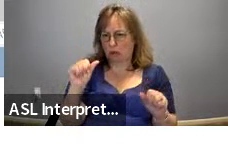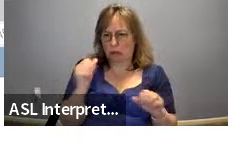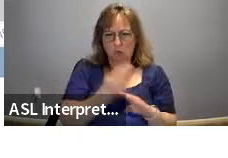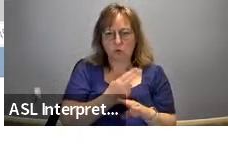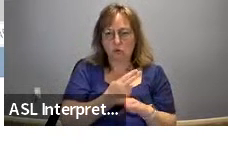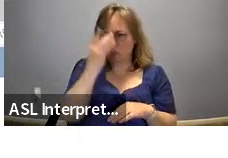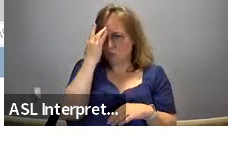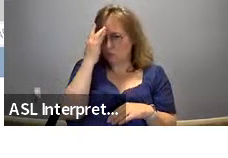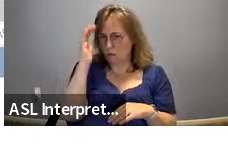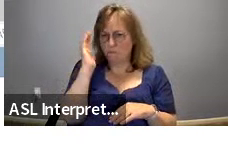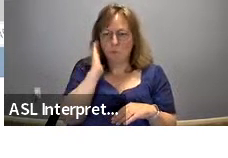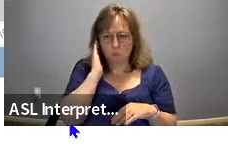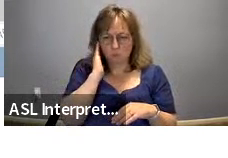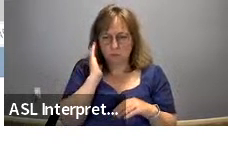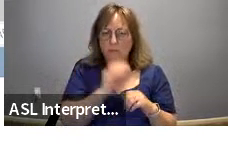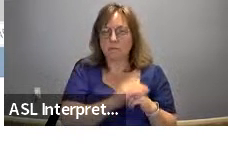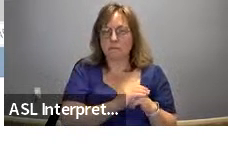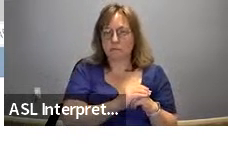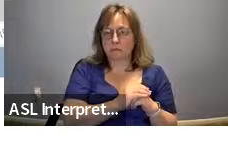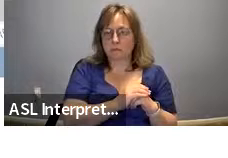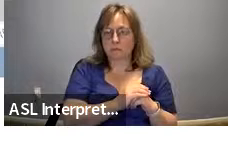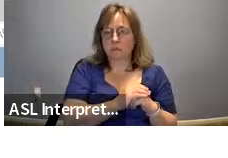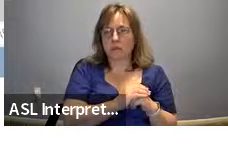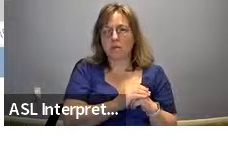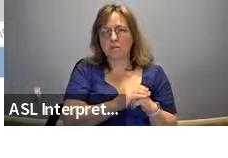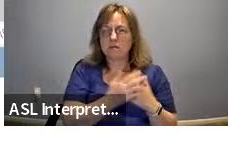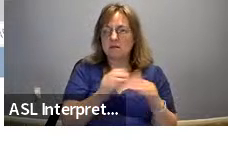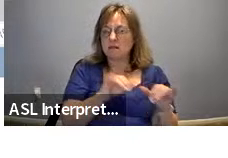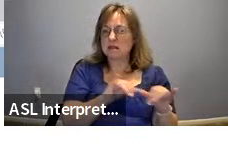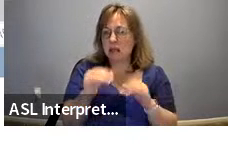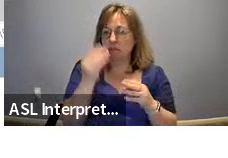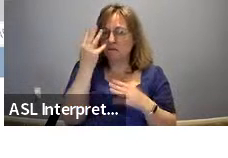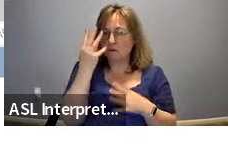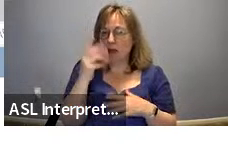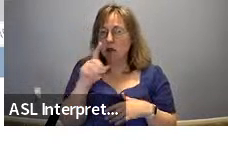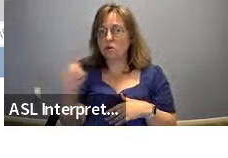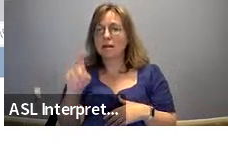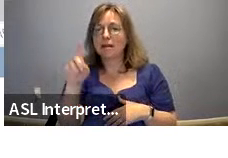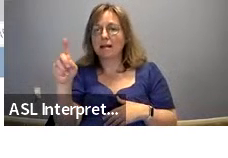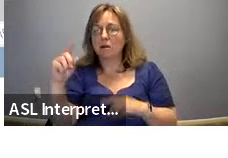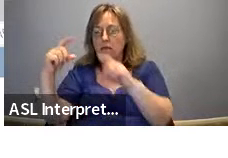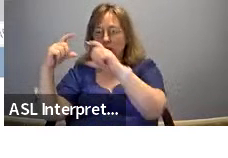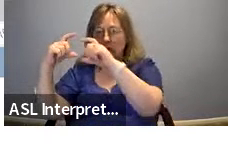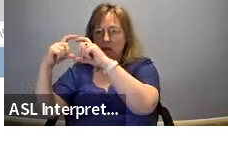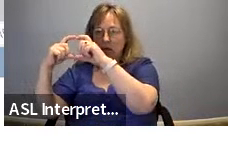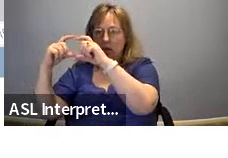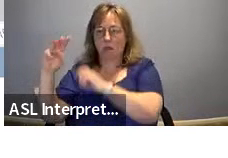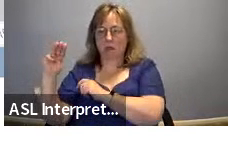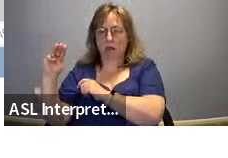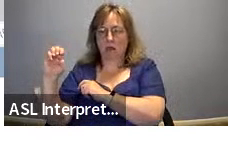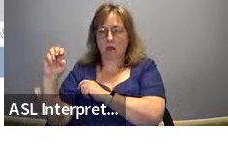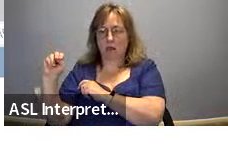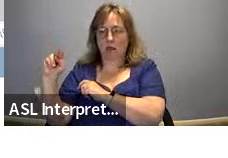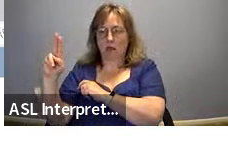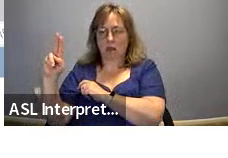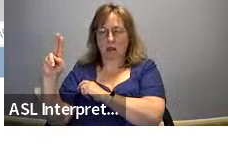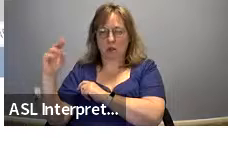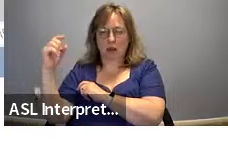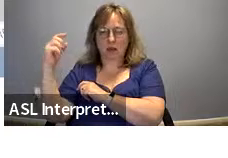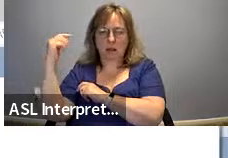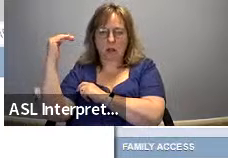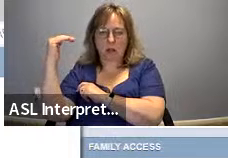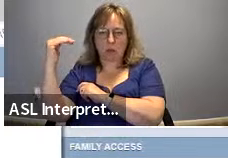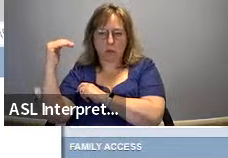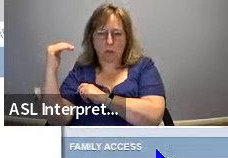on your phone. And you can see similar information by clicking on the menu button in the top right corner.